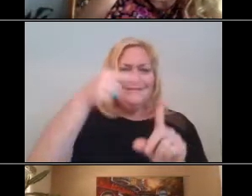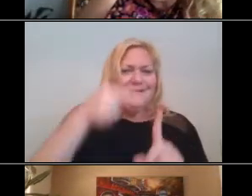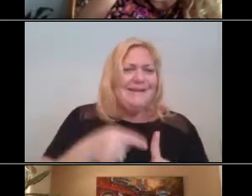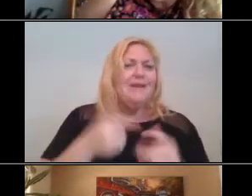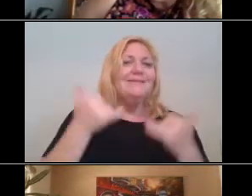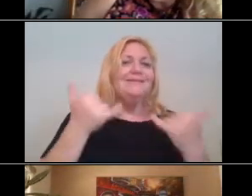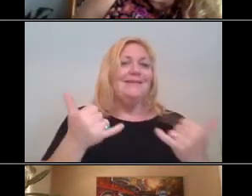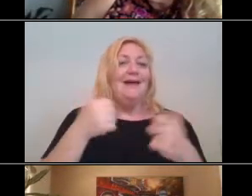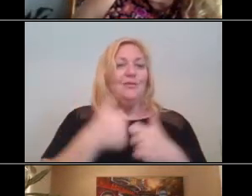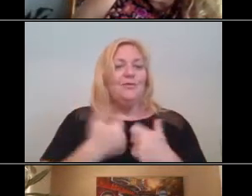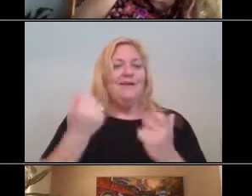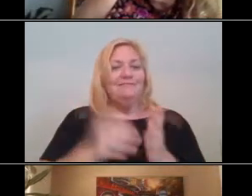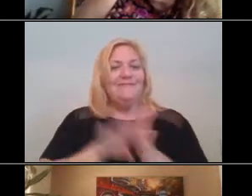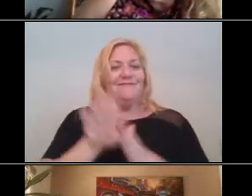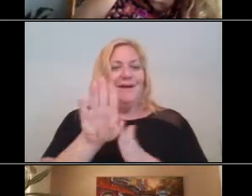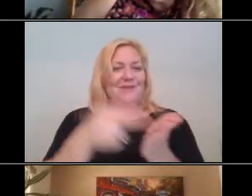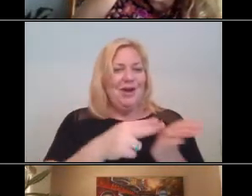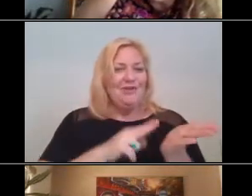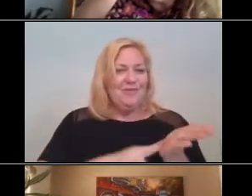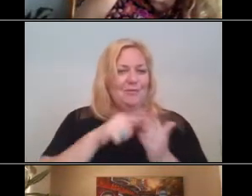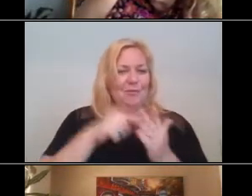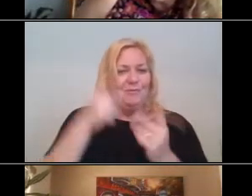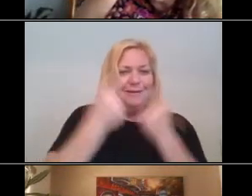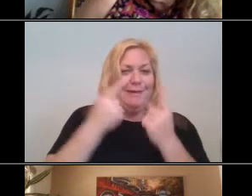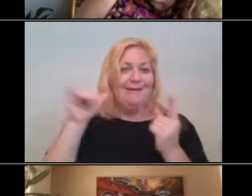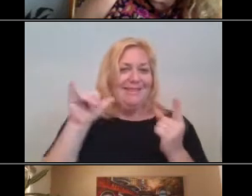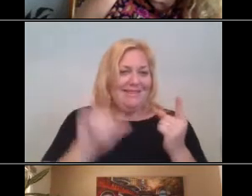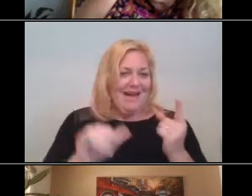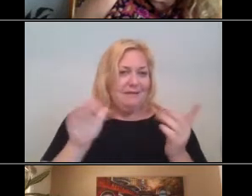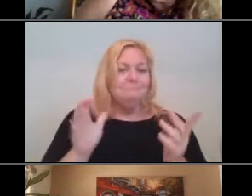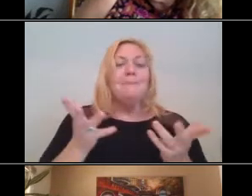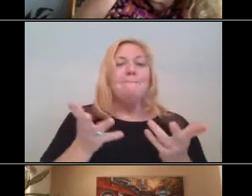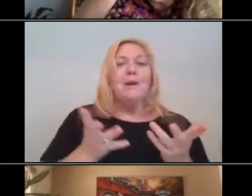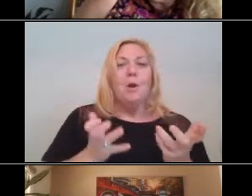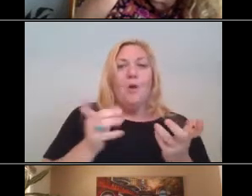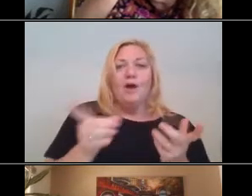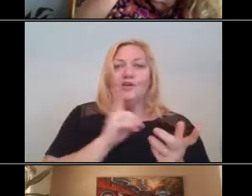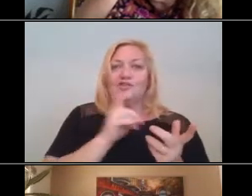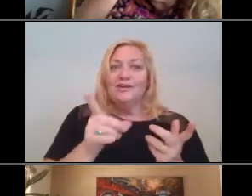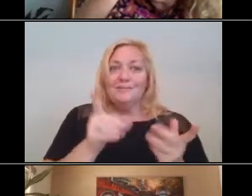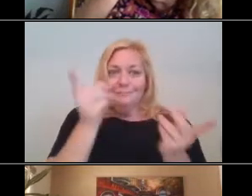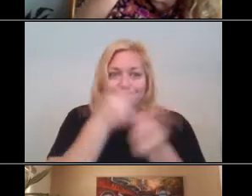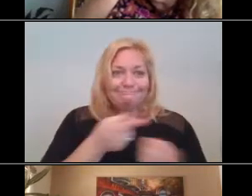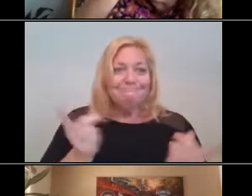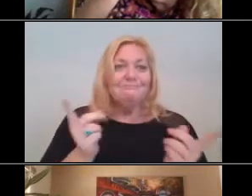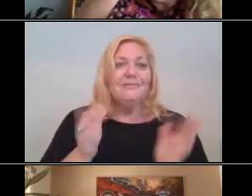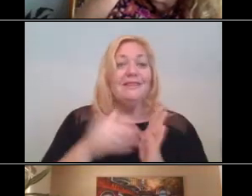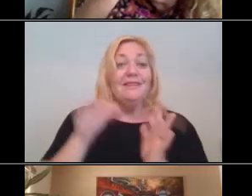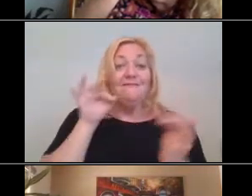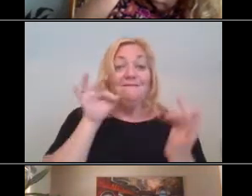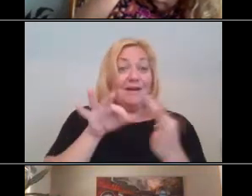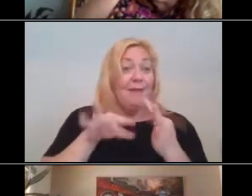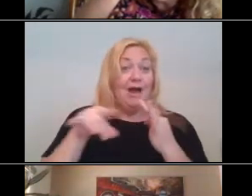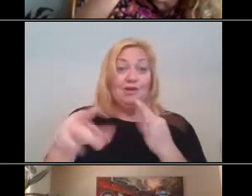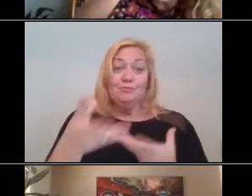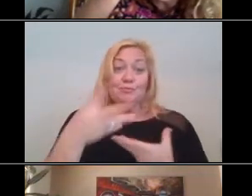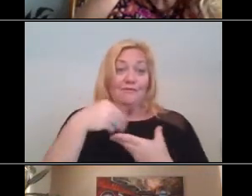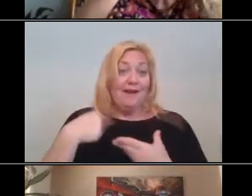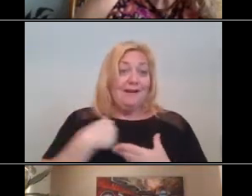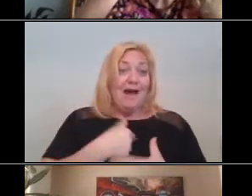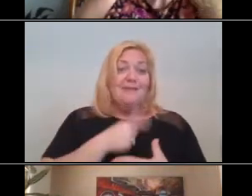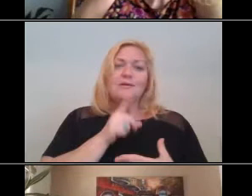kicked off the contract of what we're thinking about on that. But I want to just reiterate that the feedback that you provided us